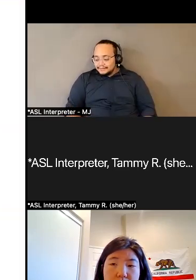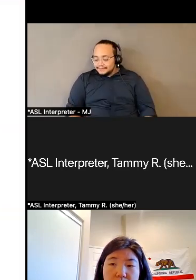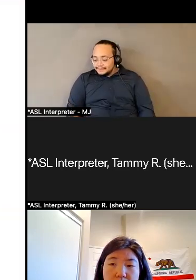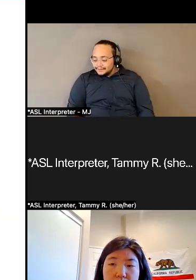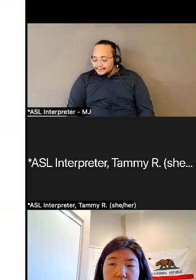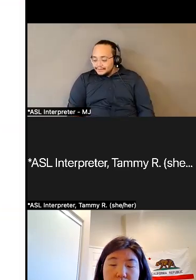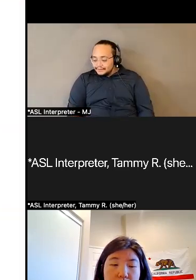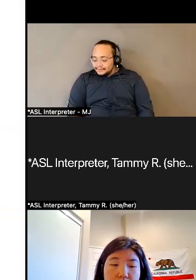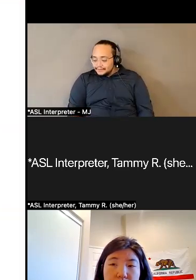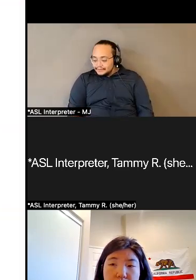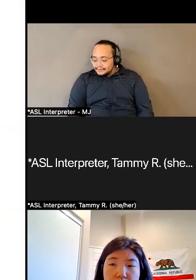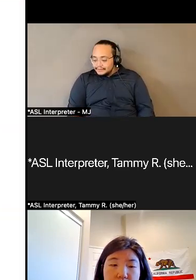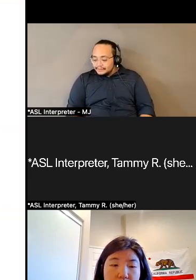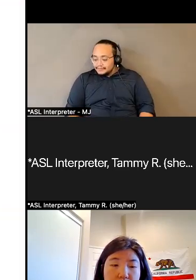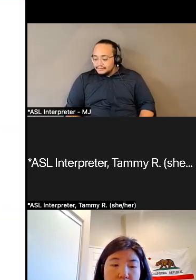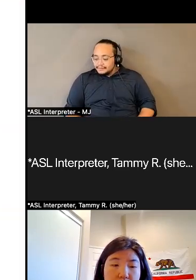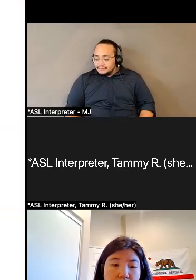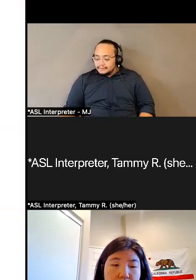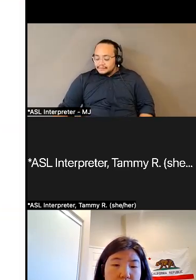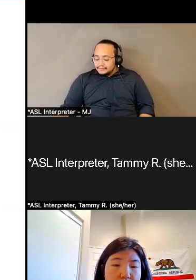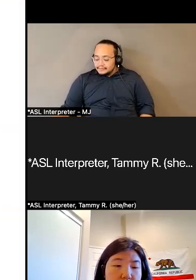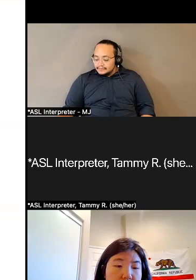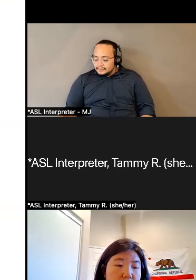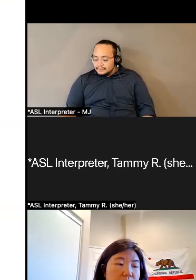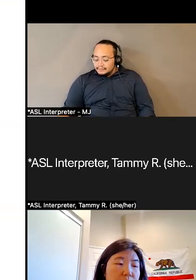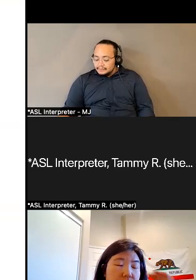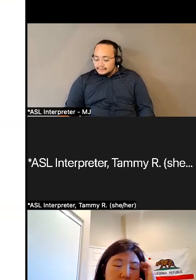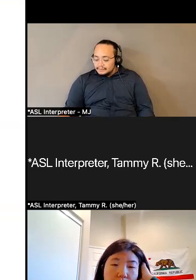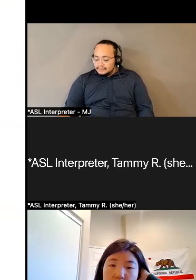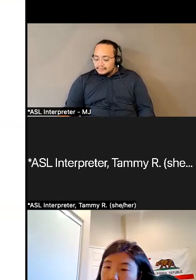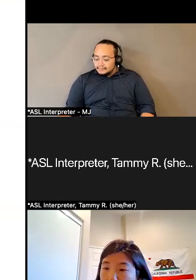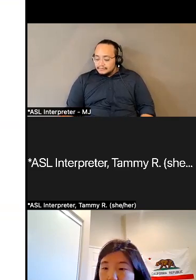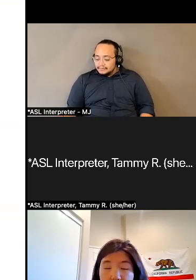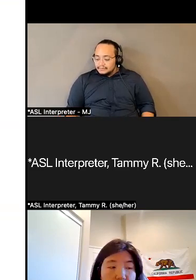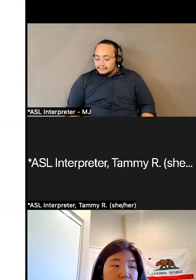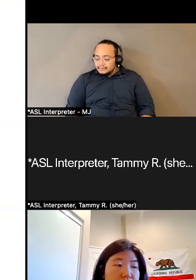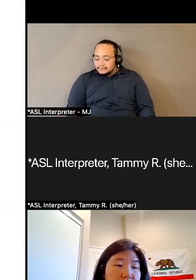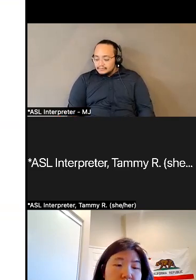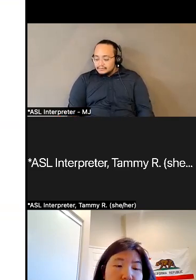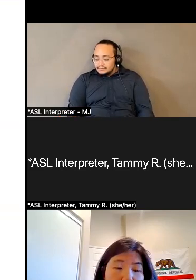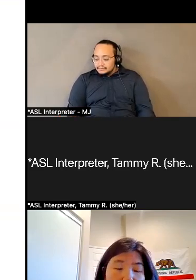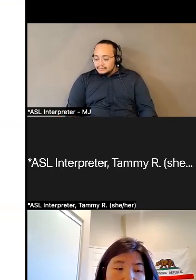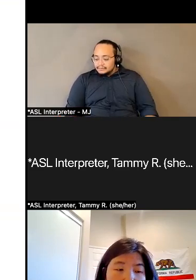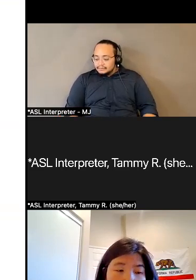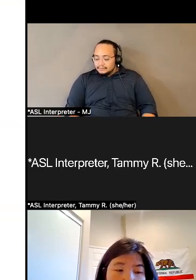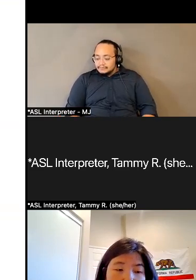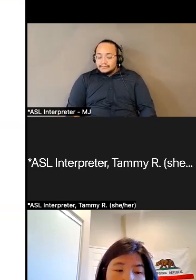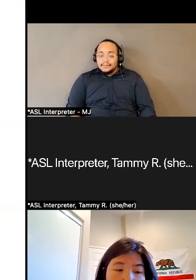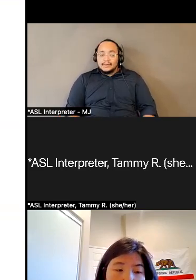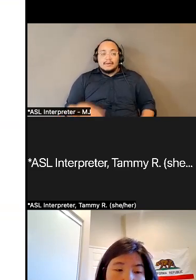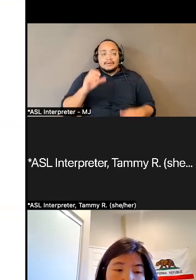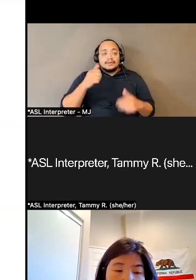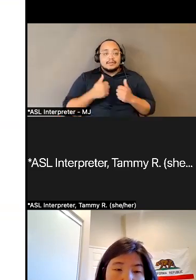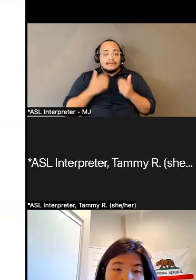Okay, and I'm just going to read one quick quote to sort of illustrate that, survivors use the grants to cover hard costs, but there also are